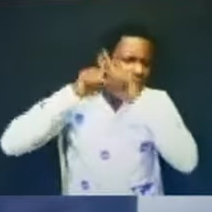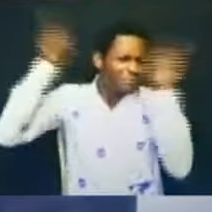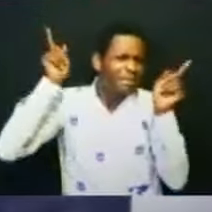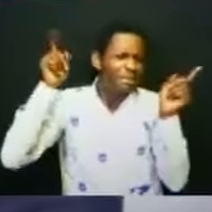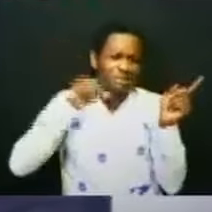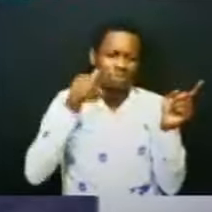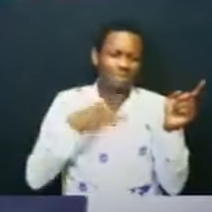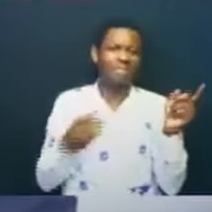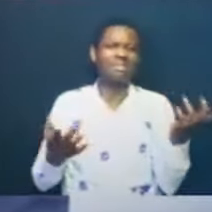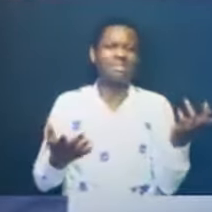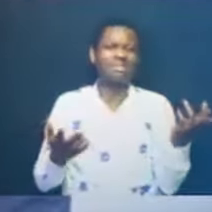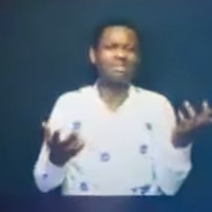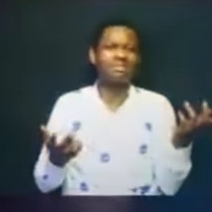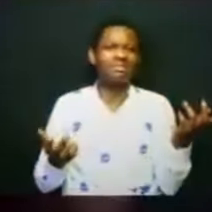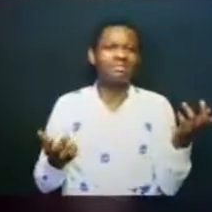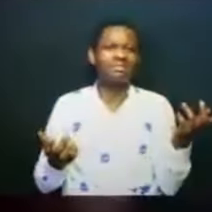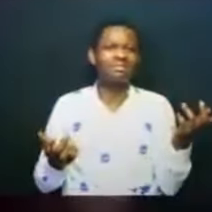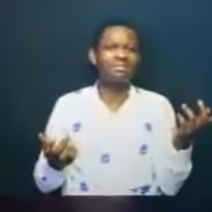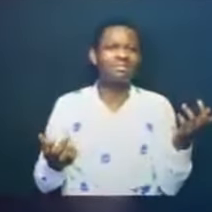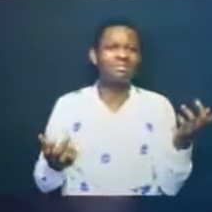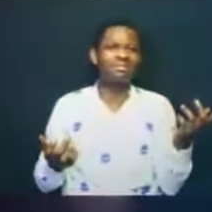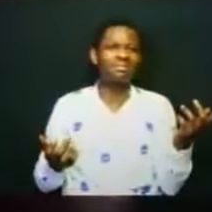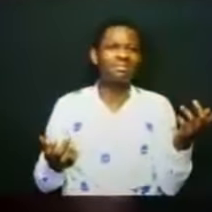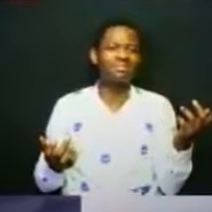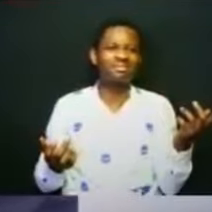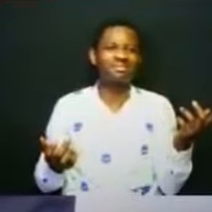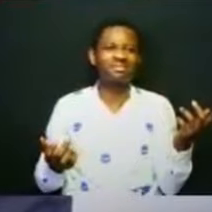yebia enso ni.